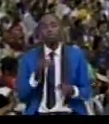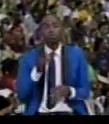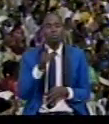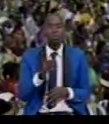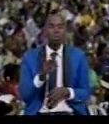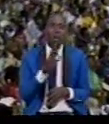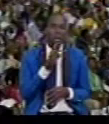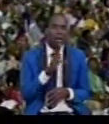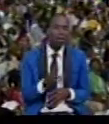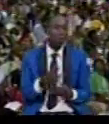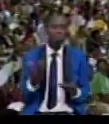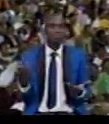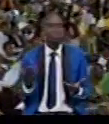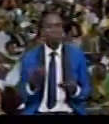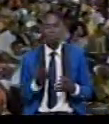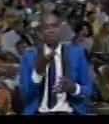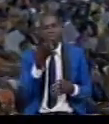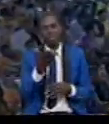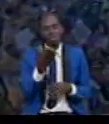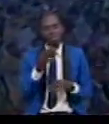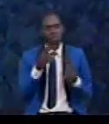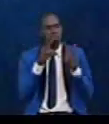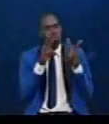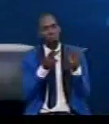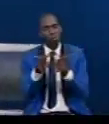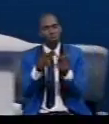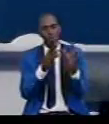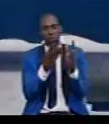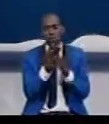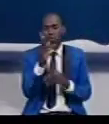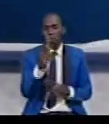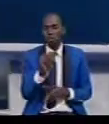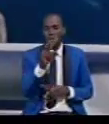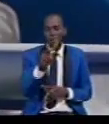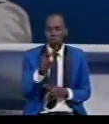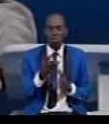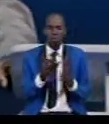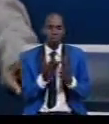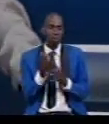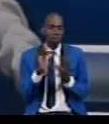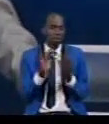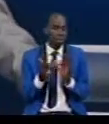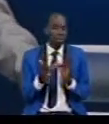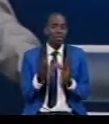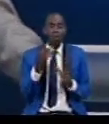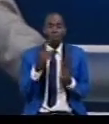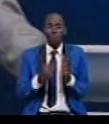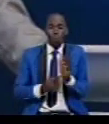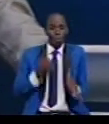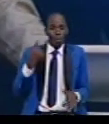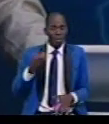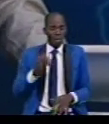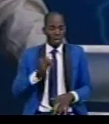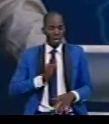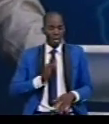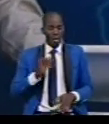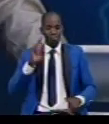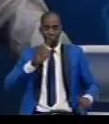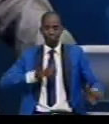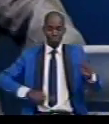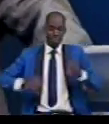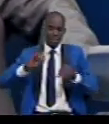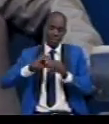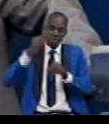on the television, if you're online, the time we mention the name of Jesus and you